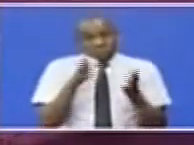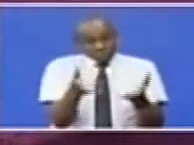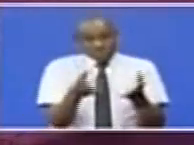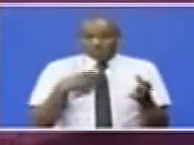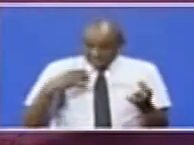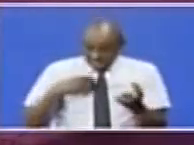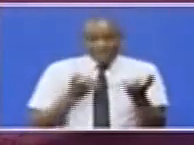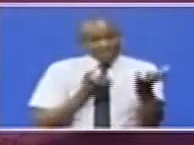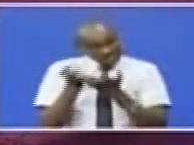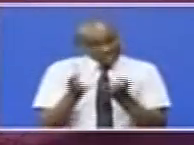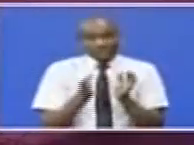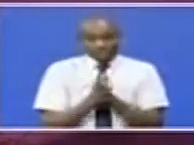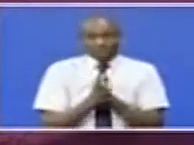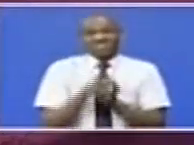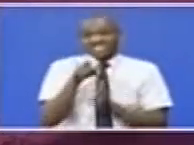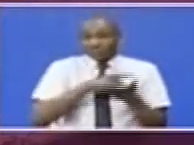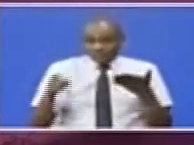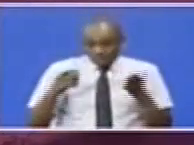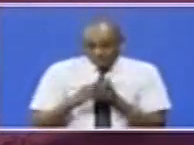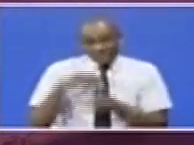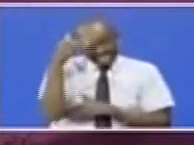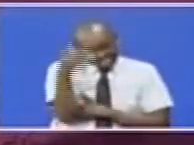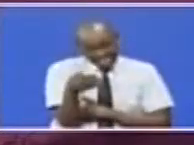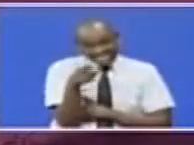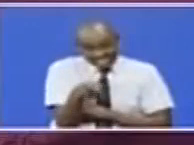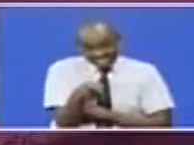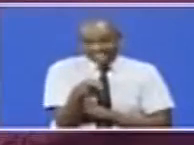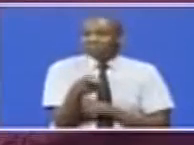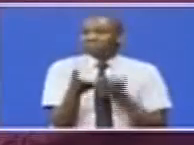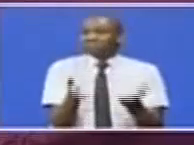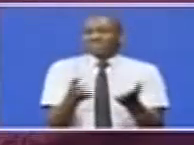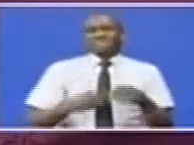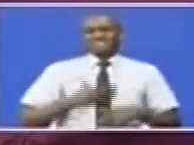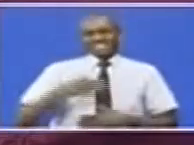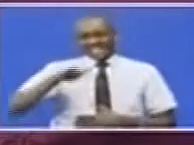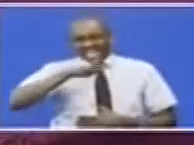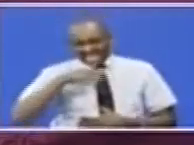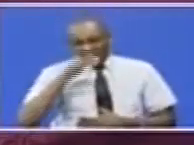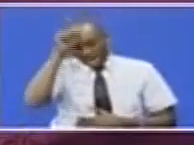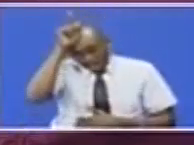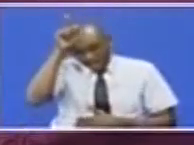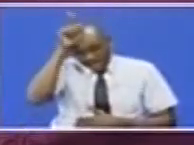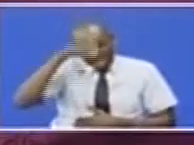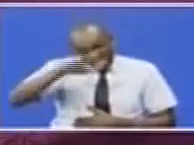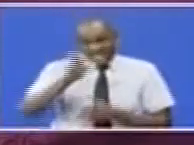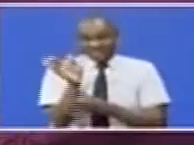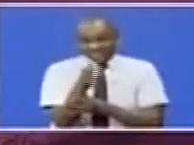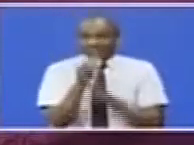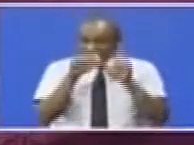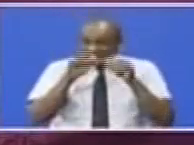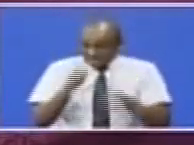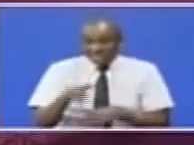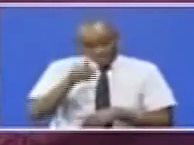viable commercial venture. On this week's edition of The Next Frontier, Philip Keitany visits an urban ornamental fish farmer who